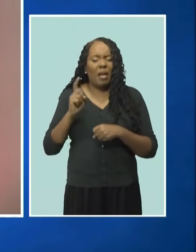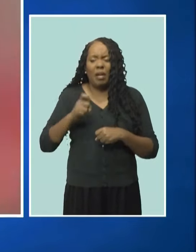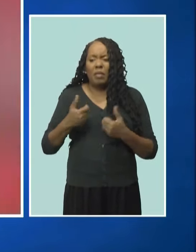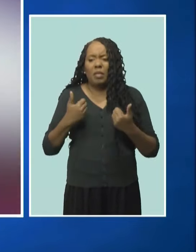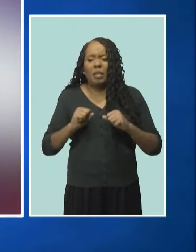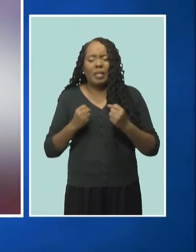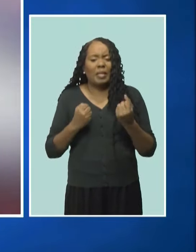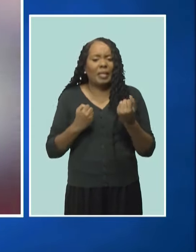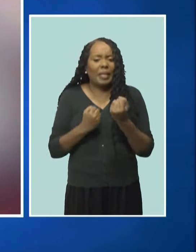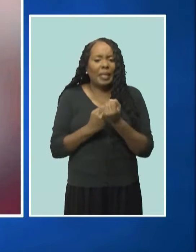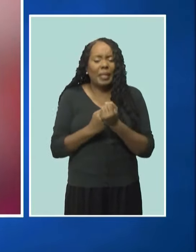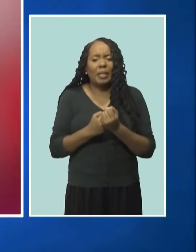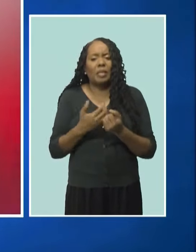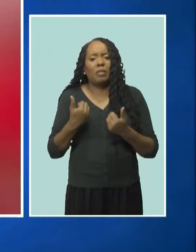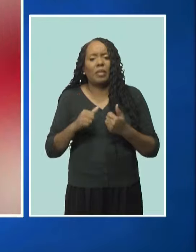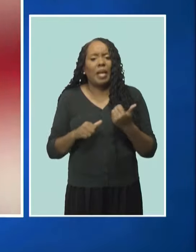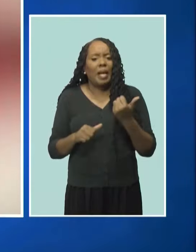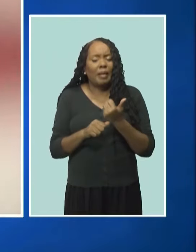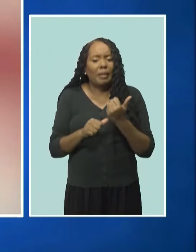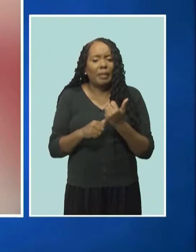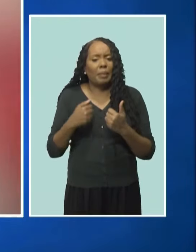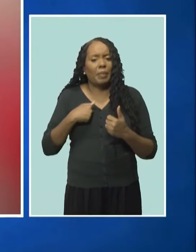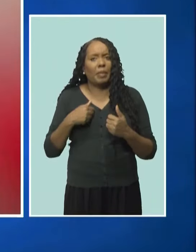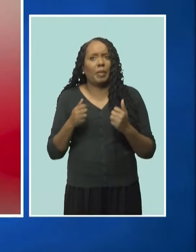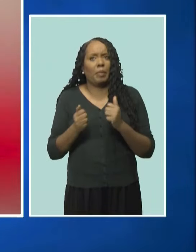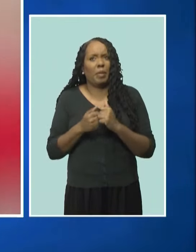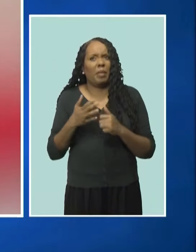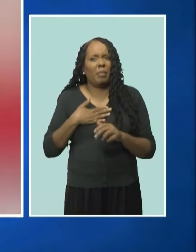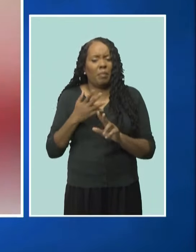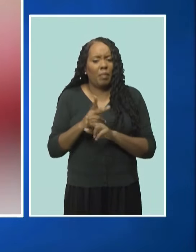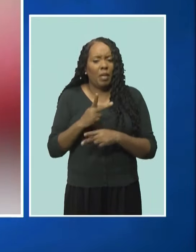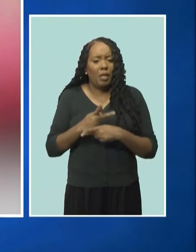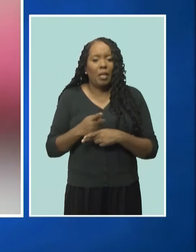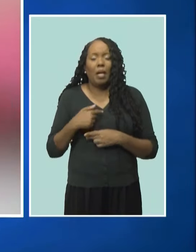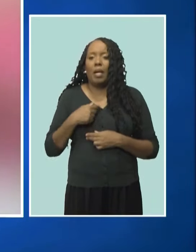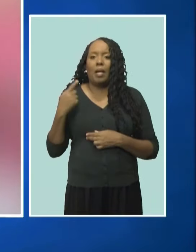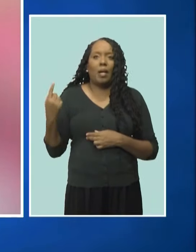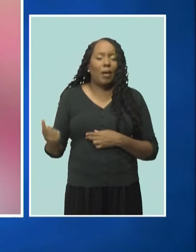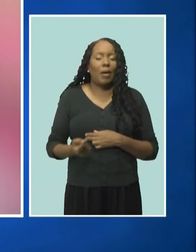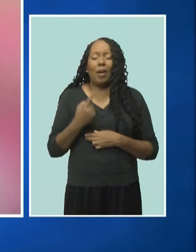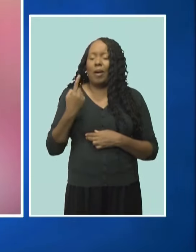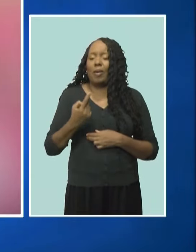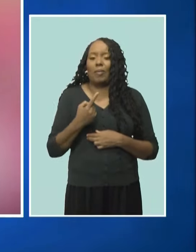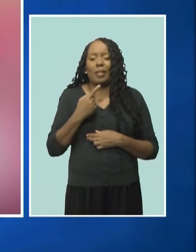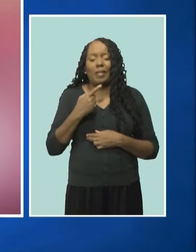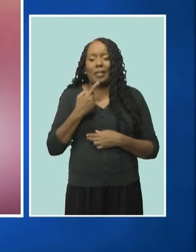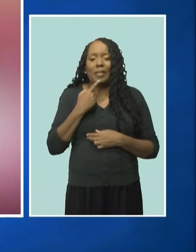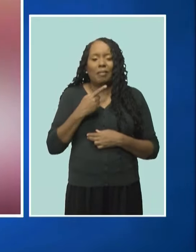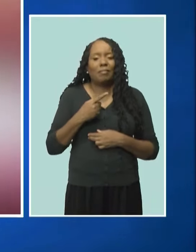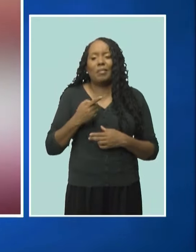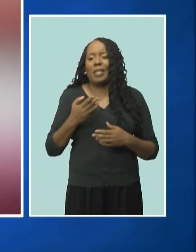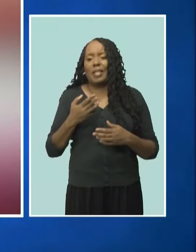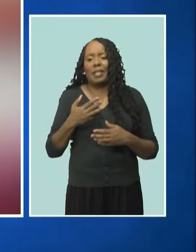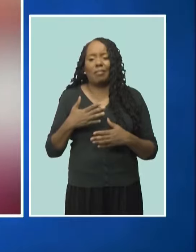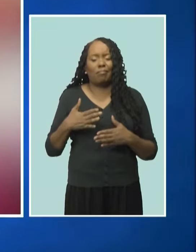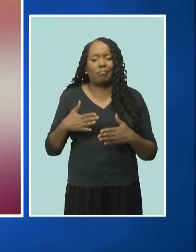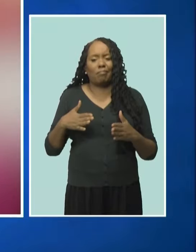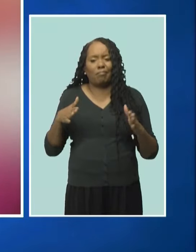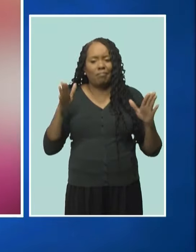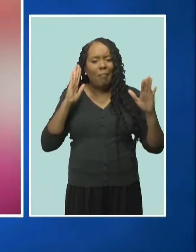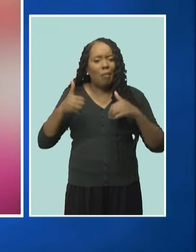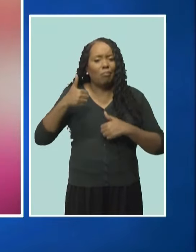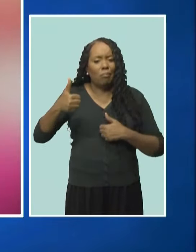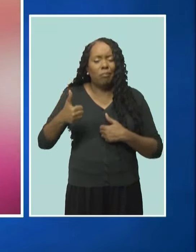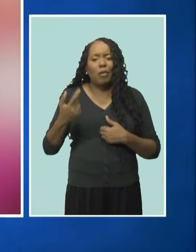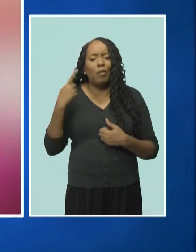assists me so much. I always show them out on social media because they have actually helped me in, and I always